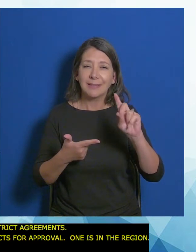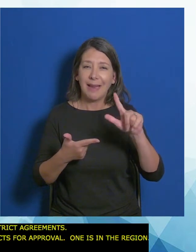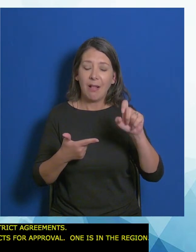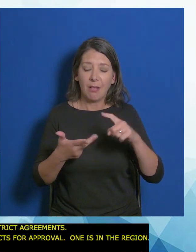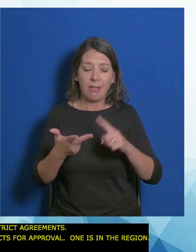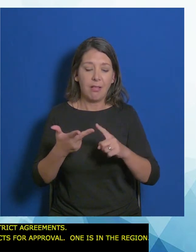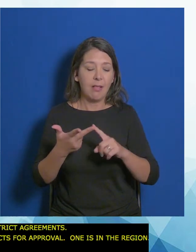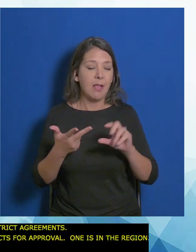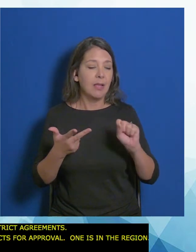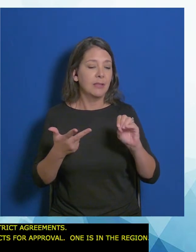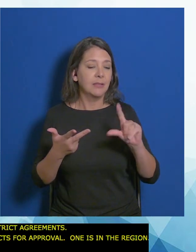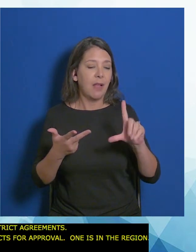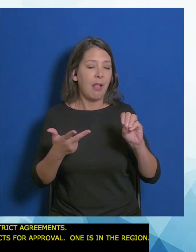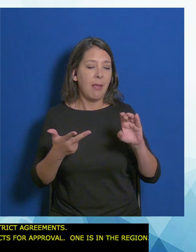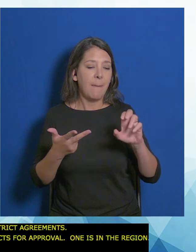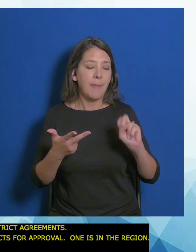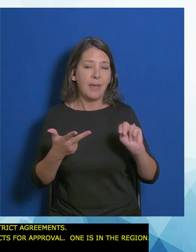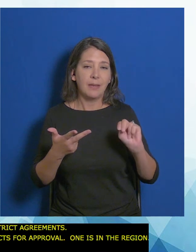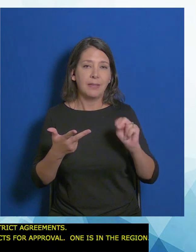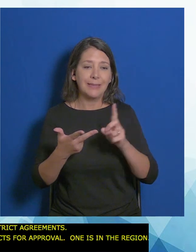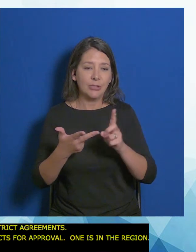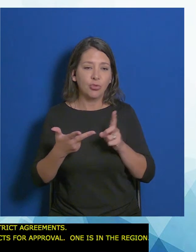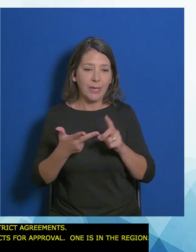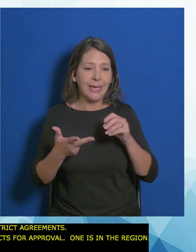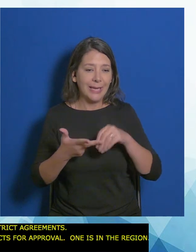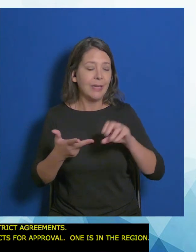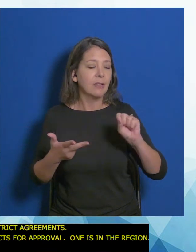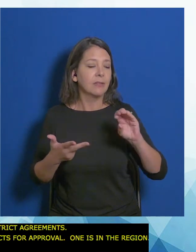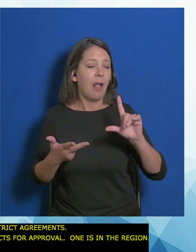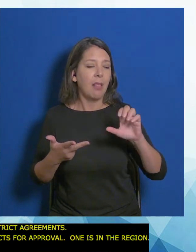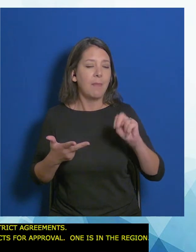Solomon Elementary District in Solomon, Arizona.